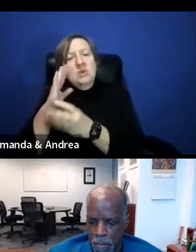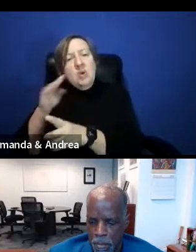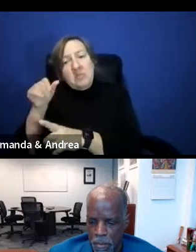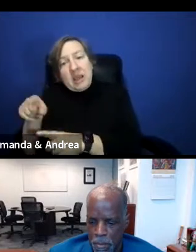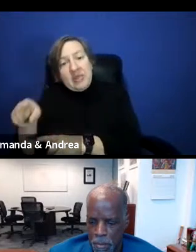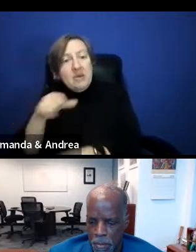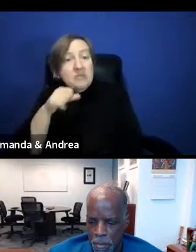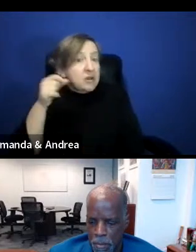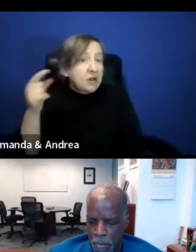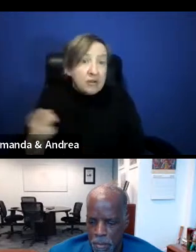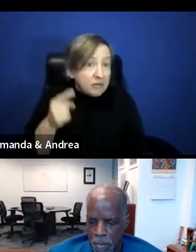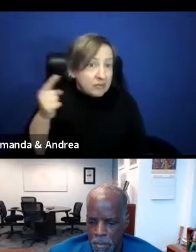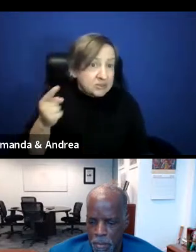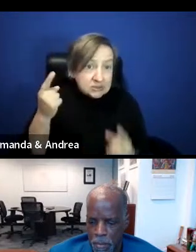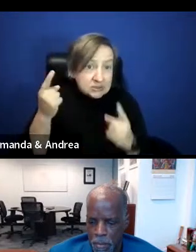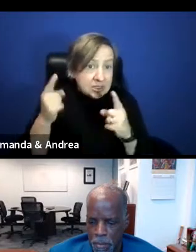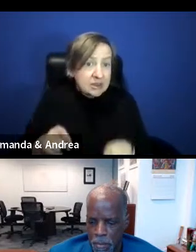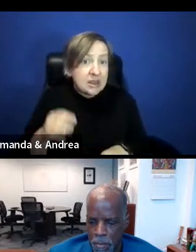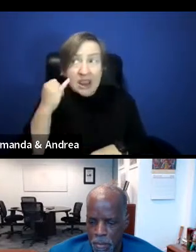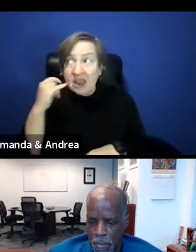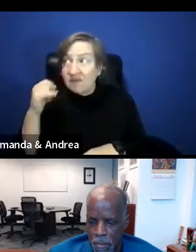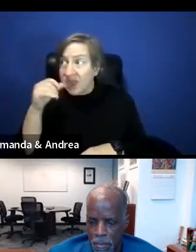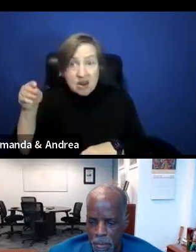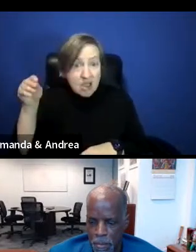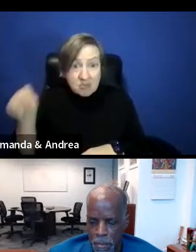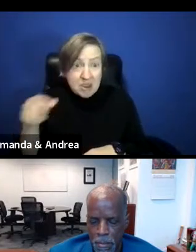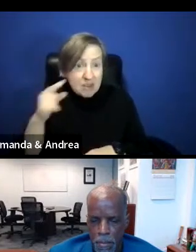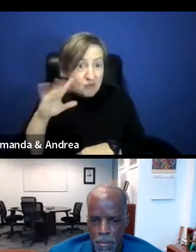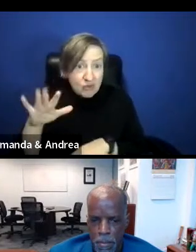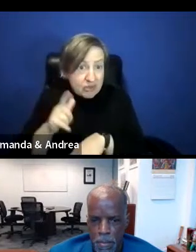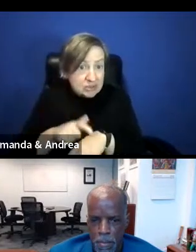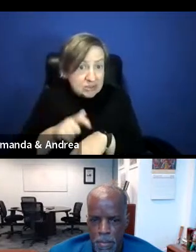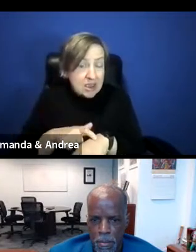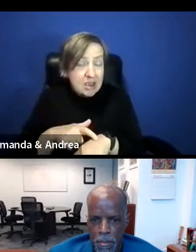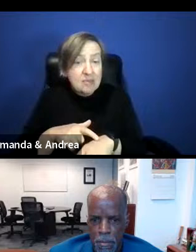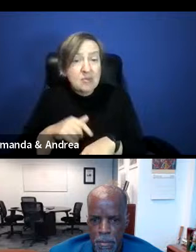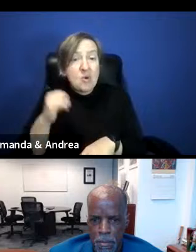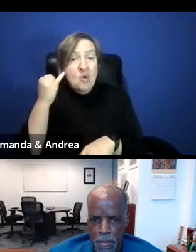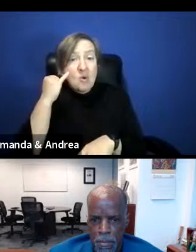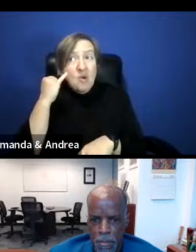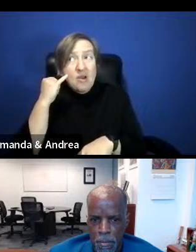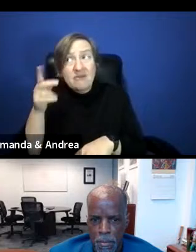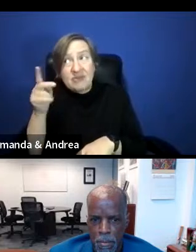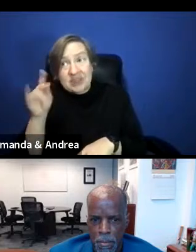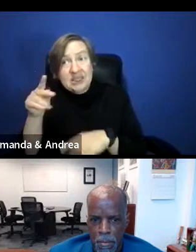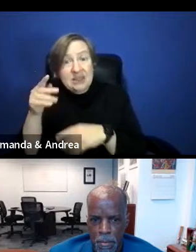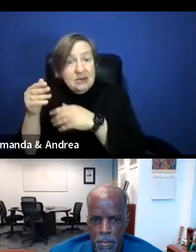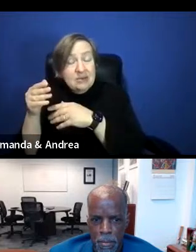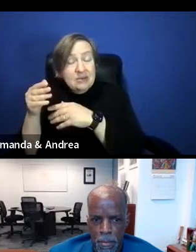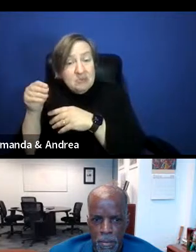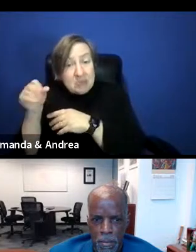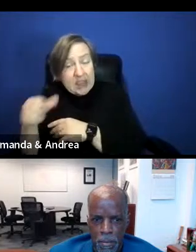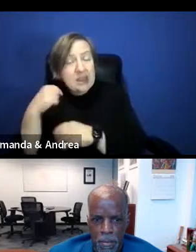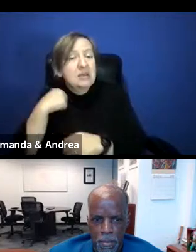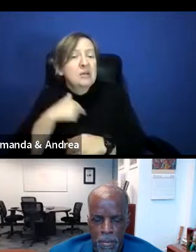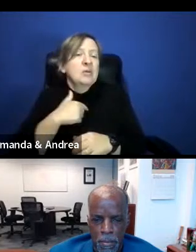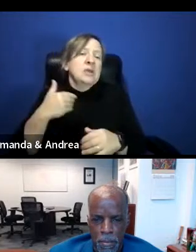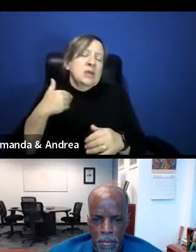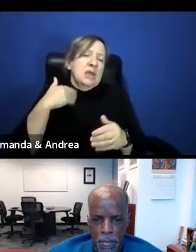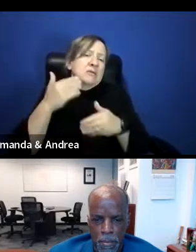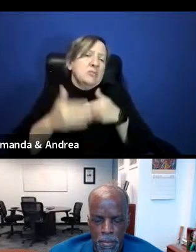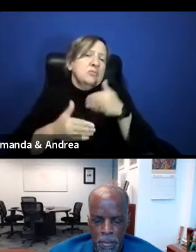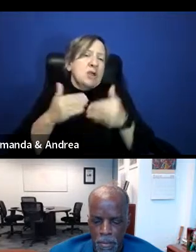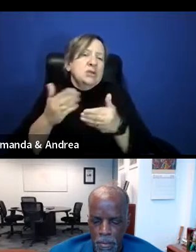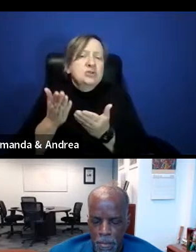not always. And when that doesn't happen, and even if it did, we have a process to,